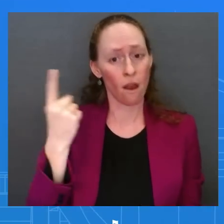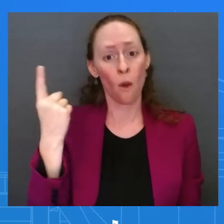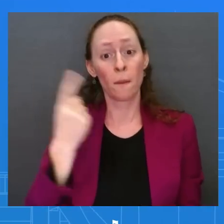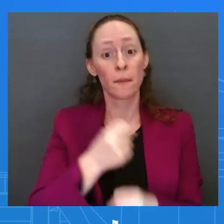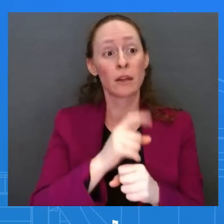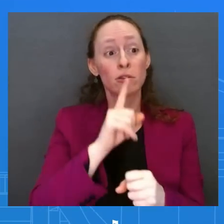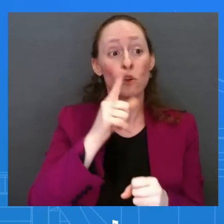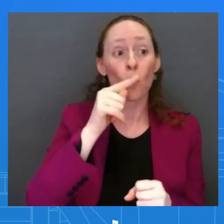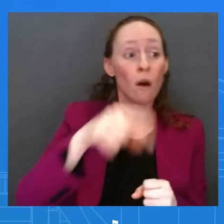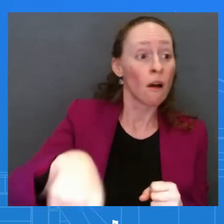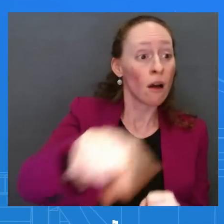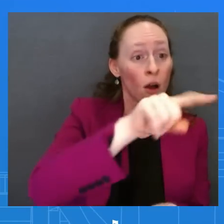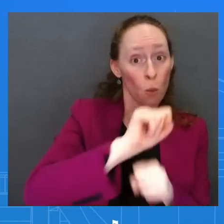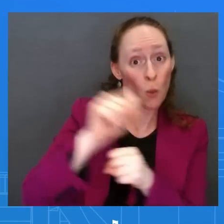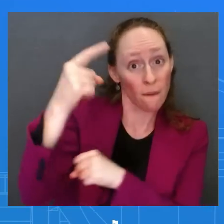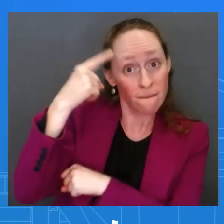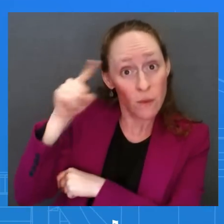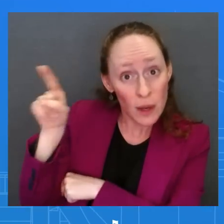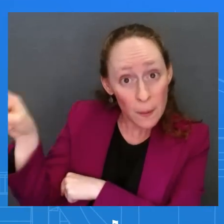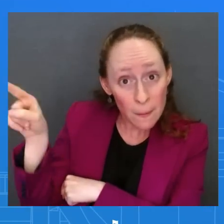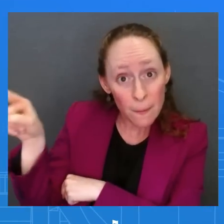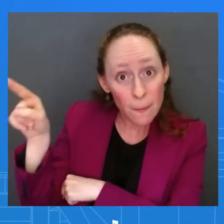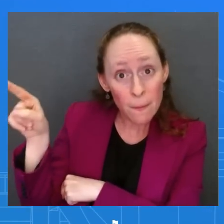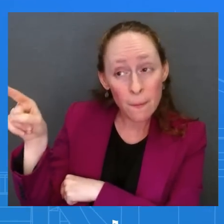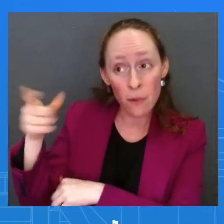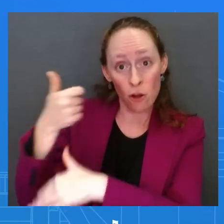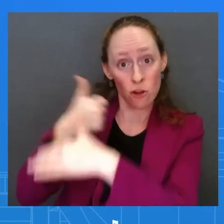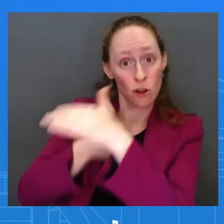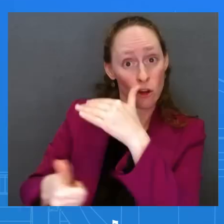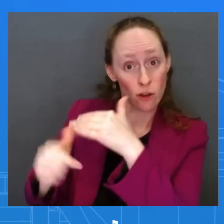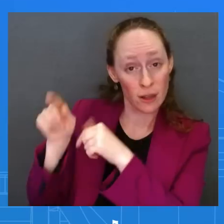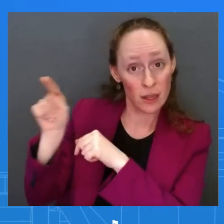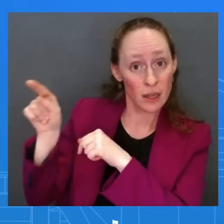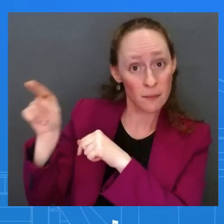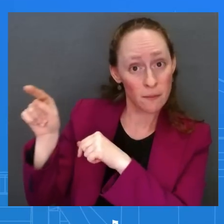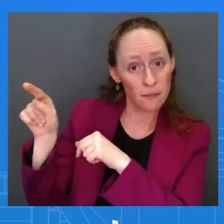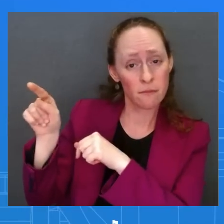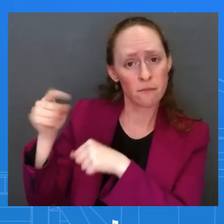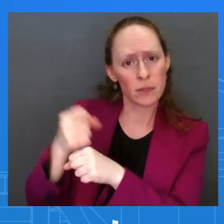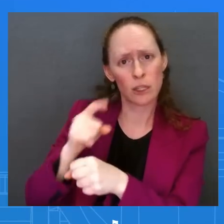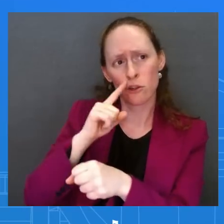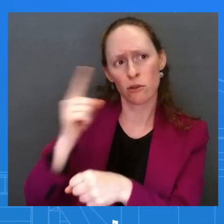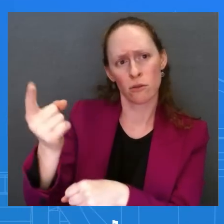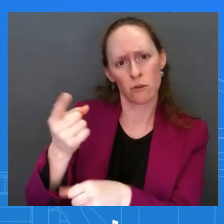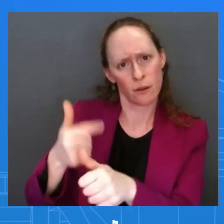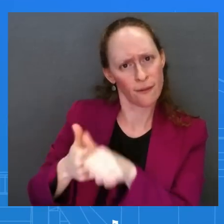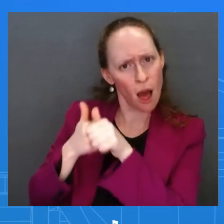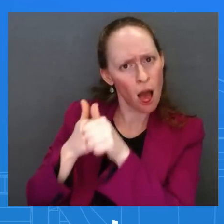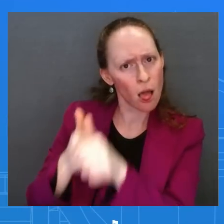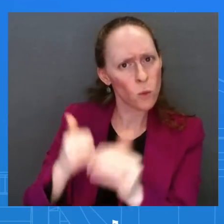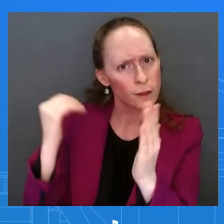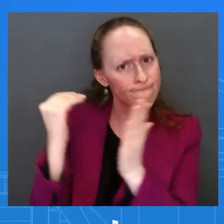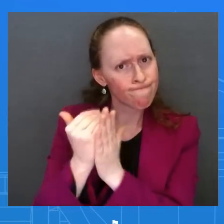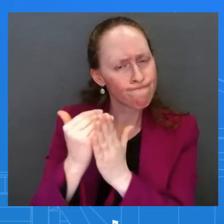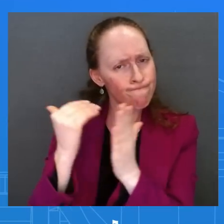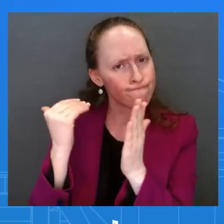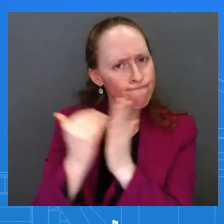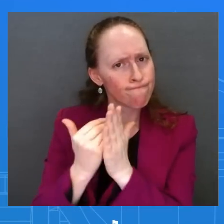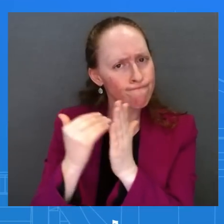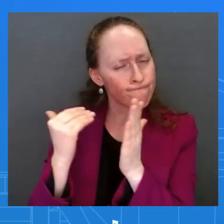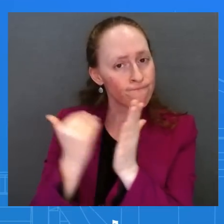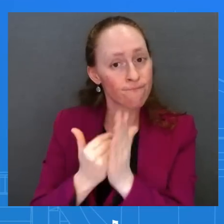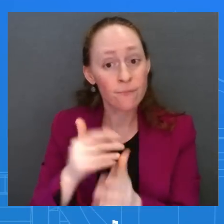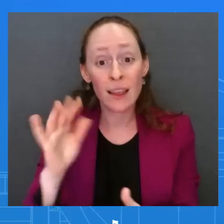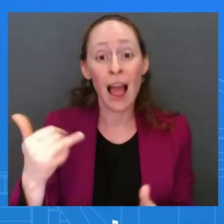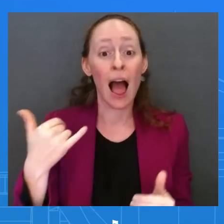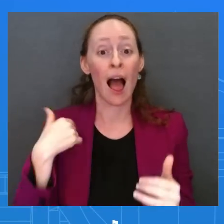are held to kind of a strict course of action. But I'm not going to speak to anything that's related to the case. I'm going to